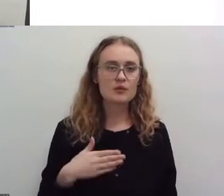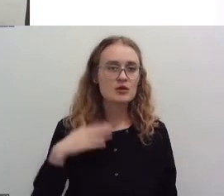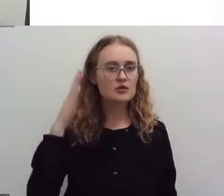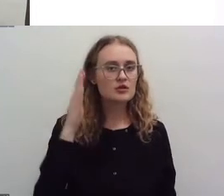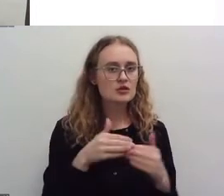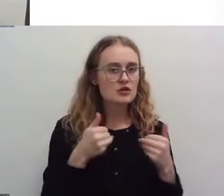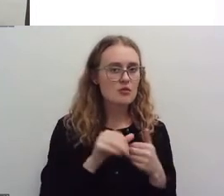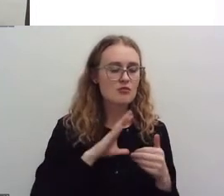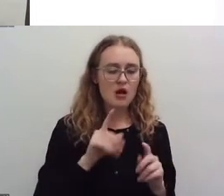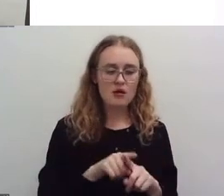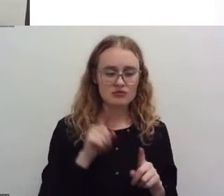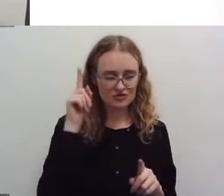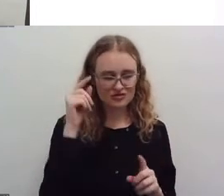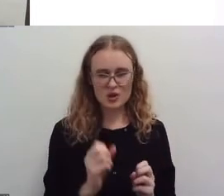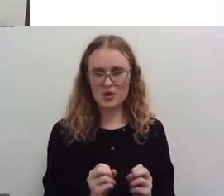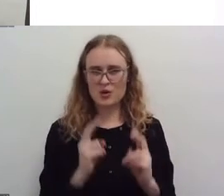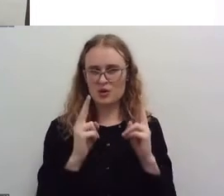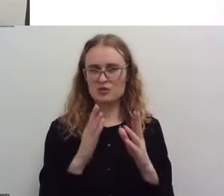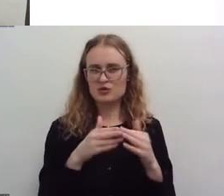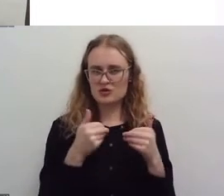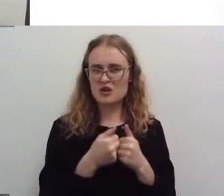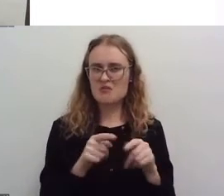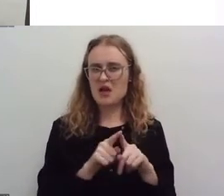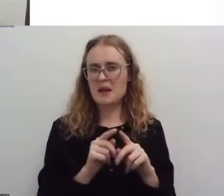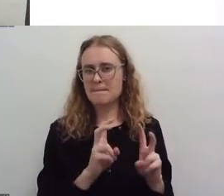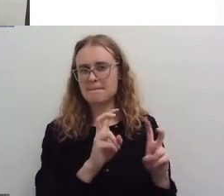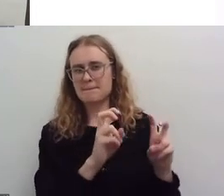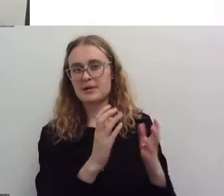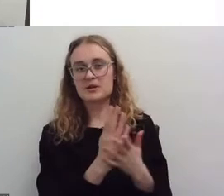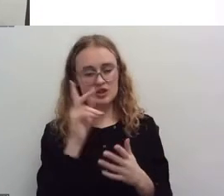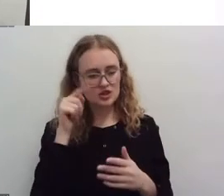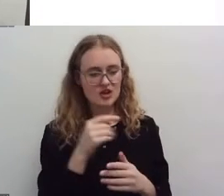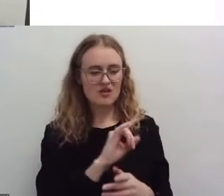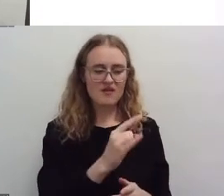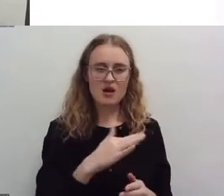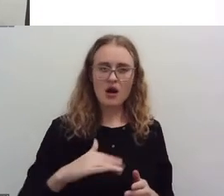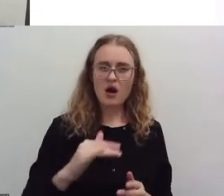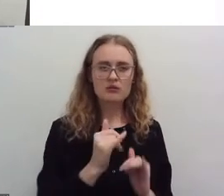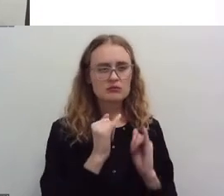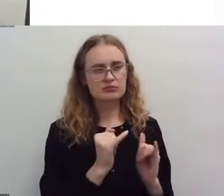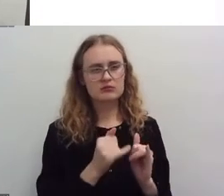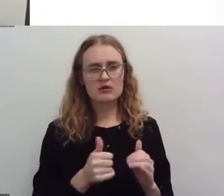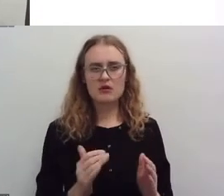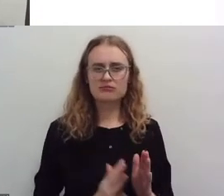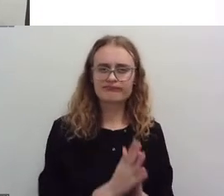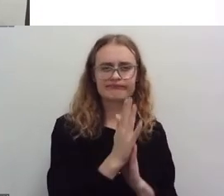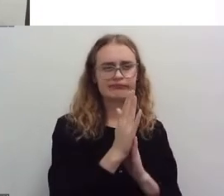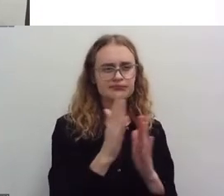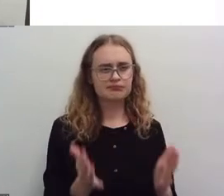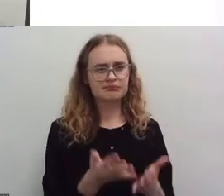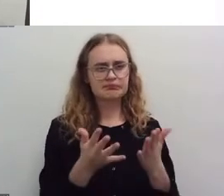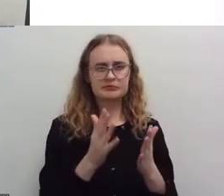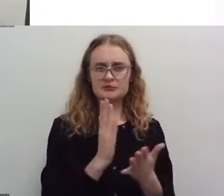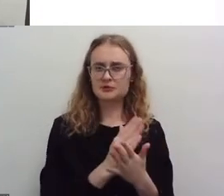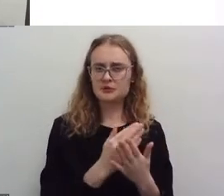did anything. I was in touch with the healthcare department before I was placed in foster care. All my